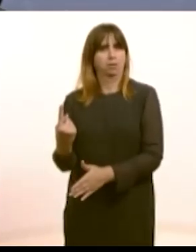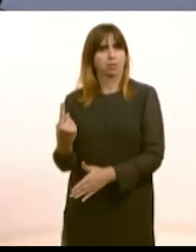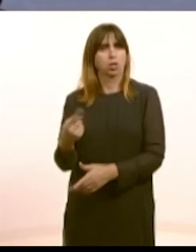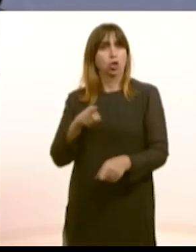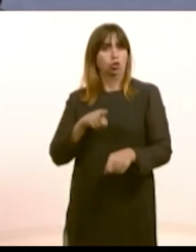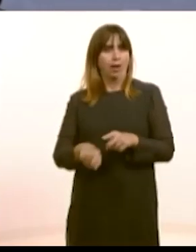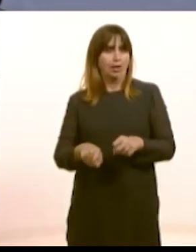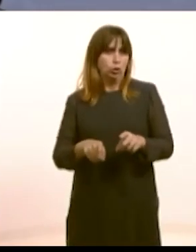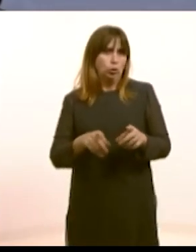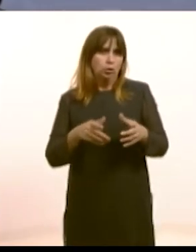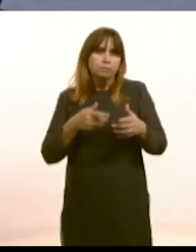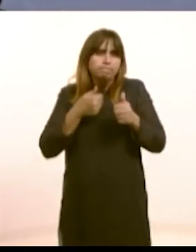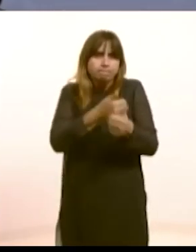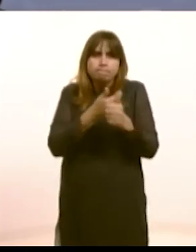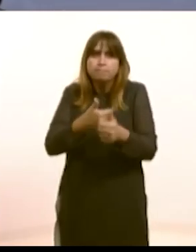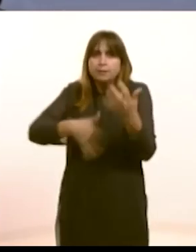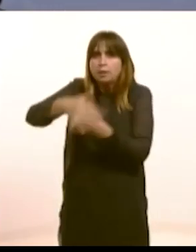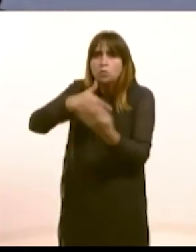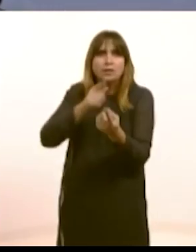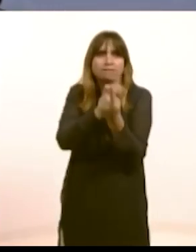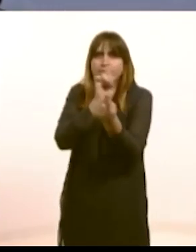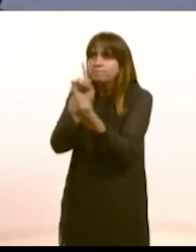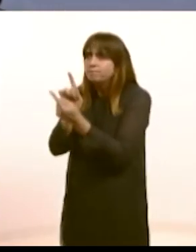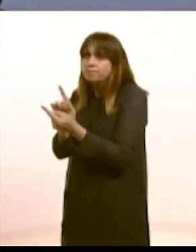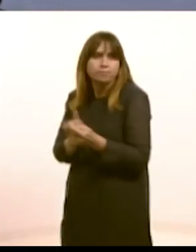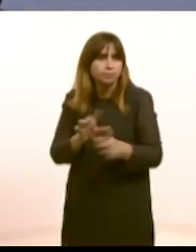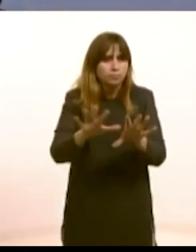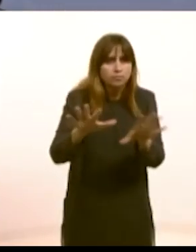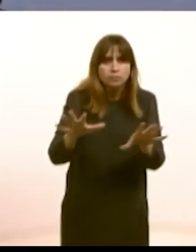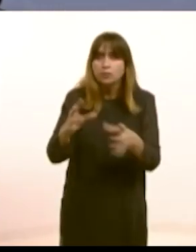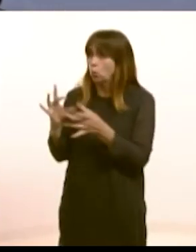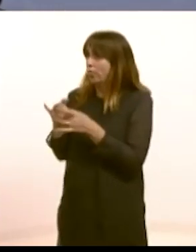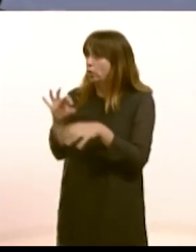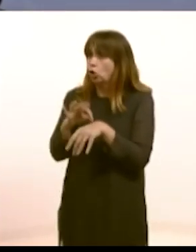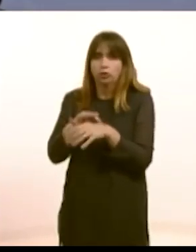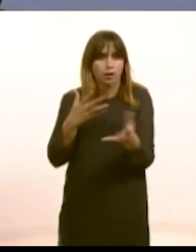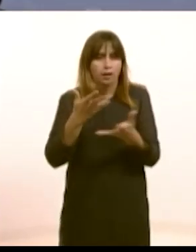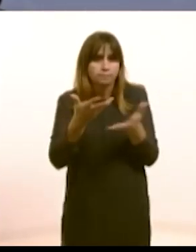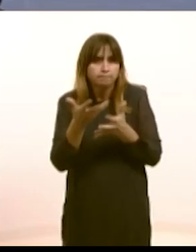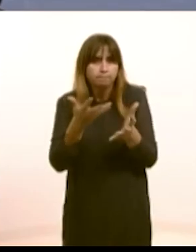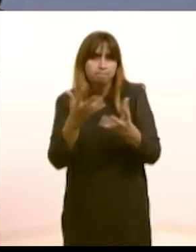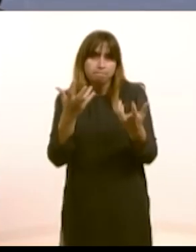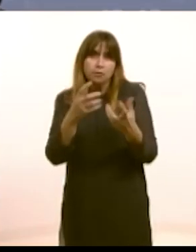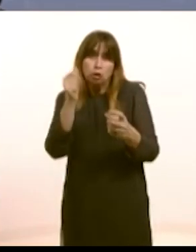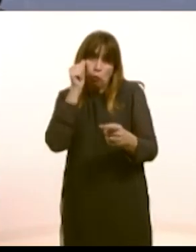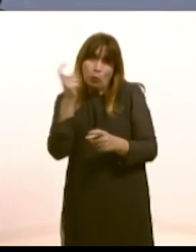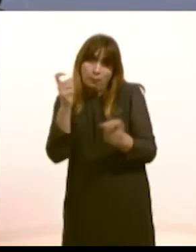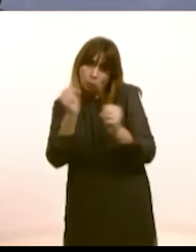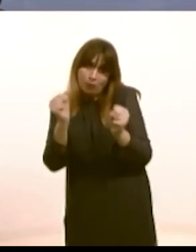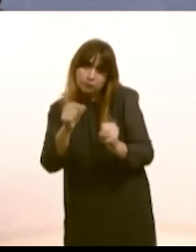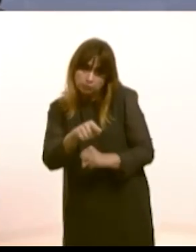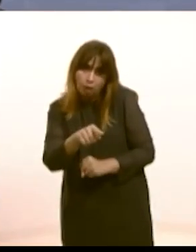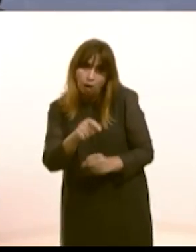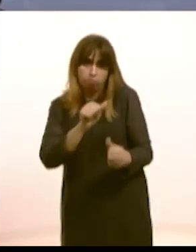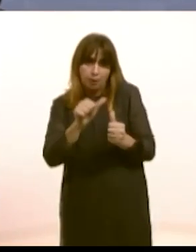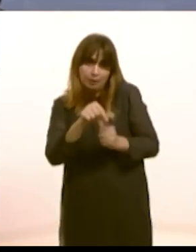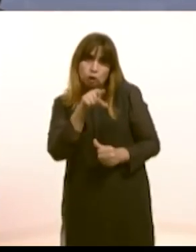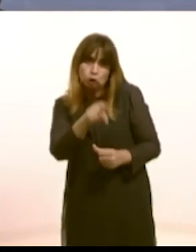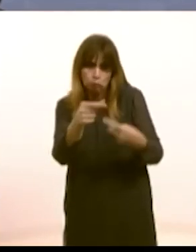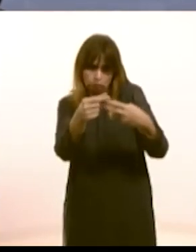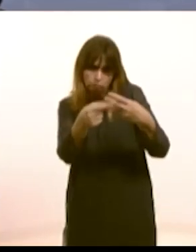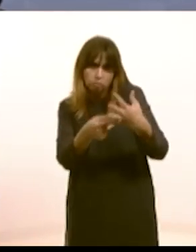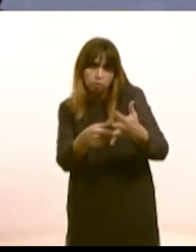avert crises. They work in the community in tandem with doctors. And there's no coincidence, First Minister, that this is a health board